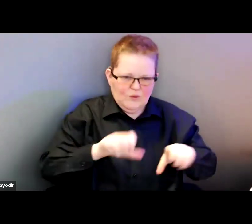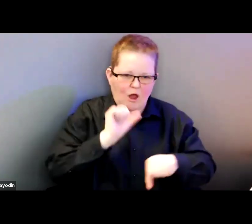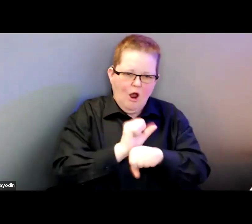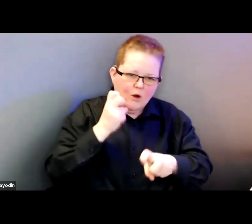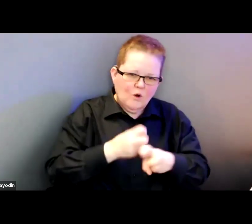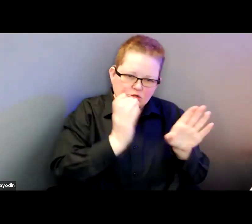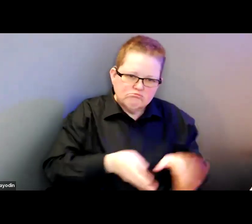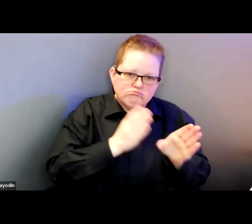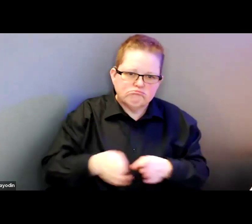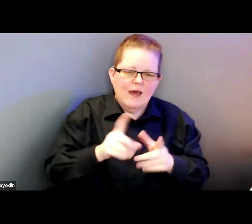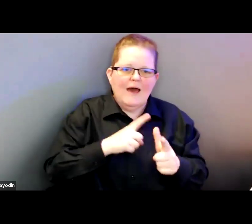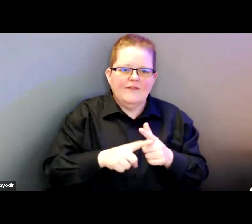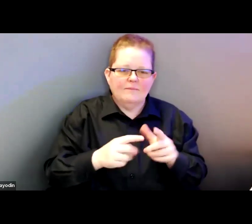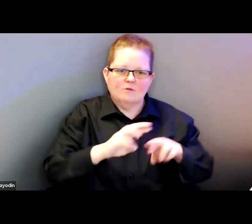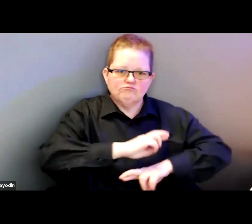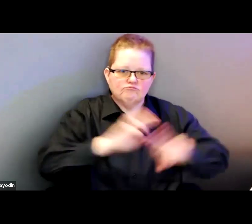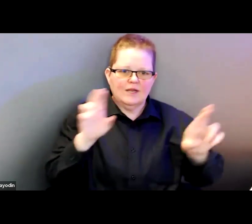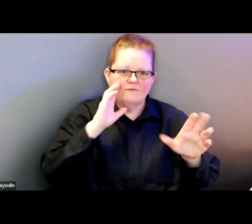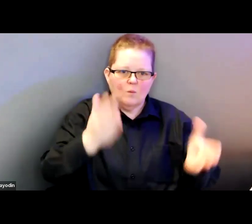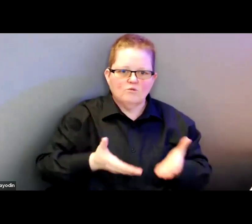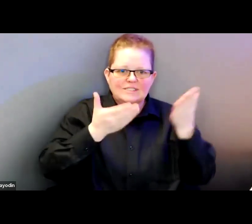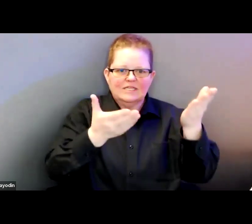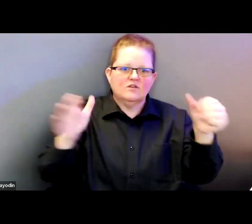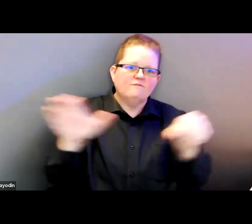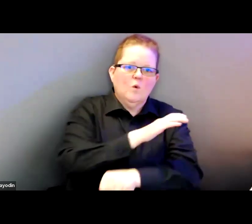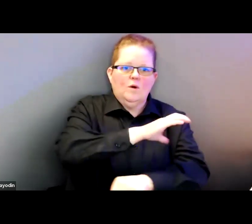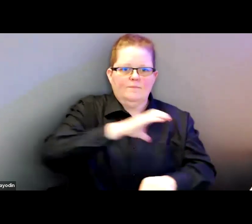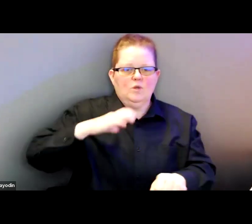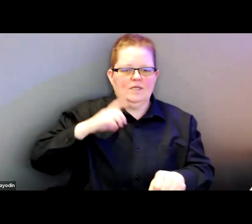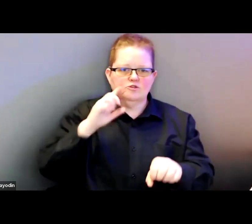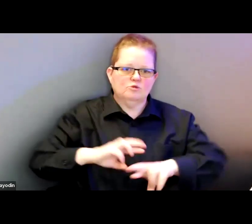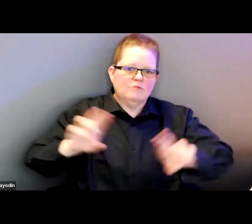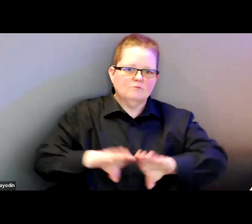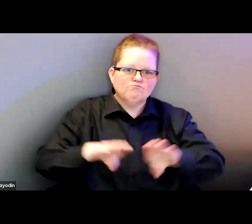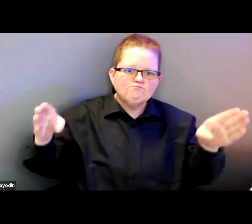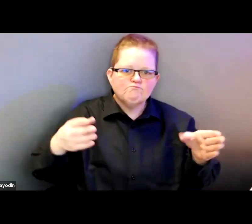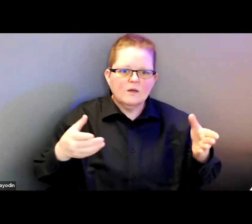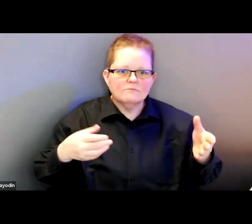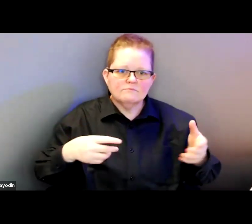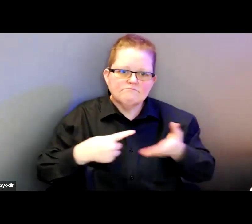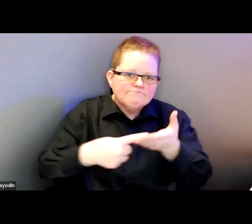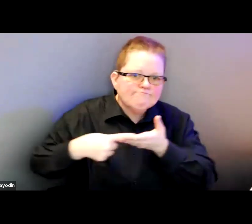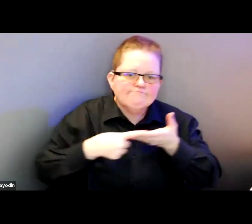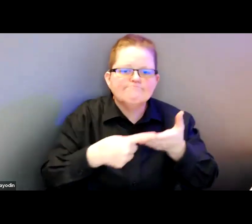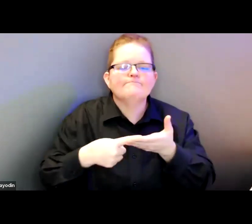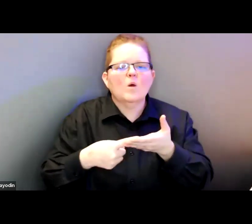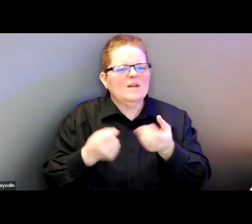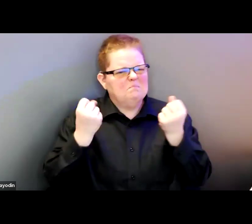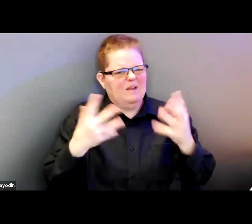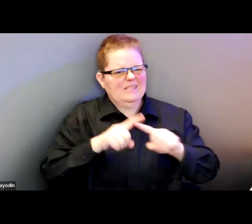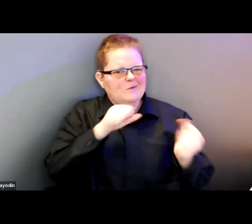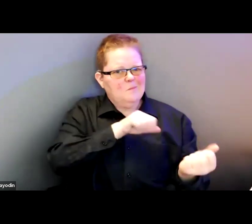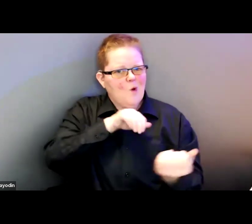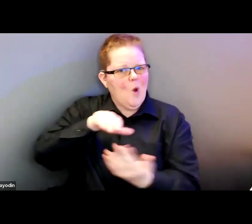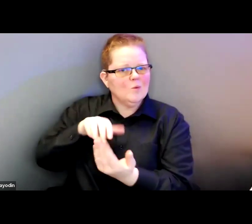conversation. And I should say, like, we can do this a lot of different ways. The subcommittee can have every member of the